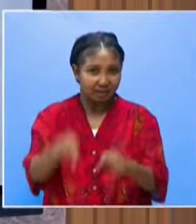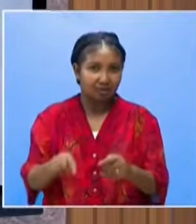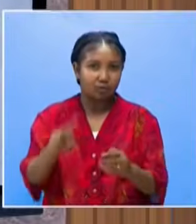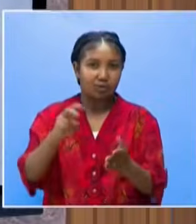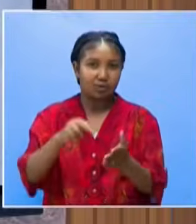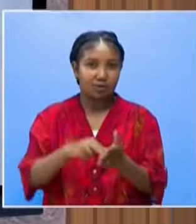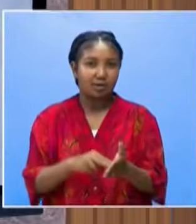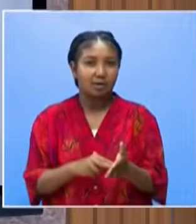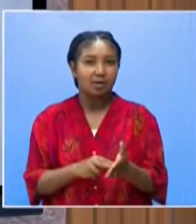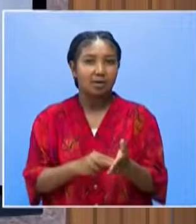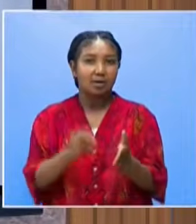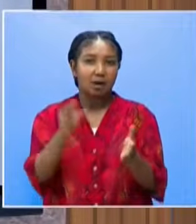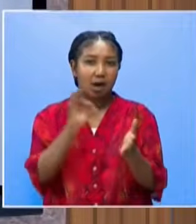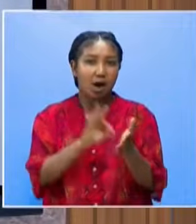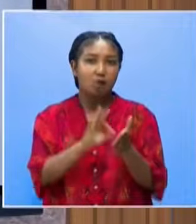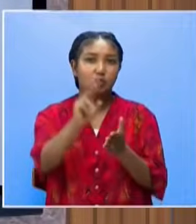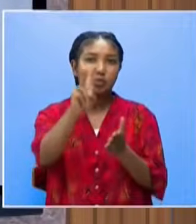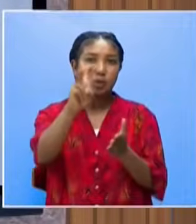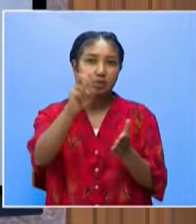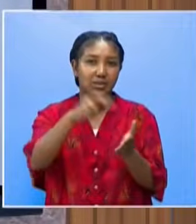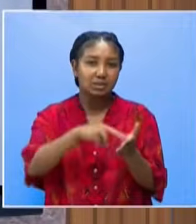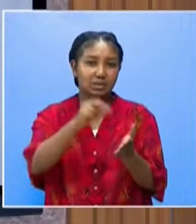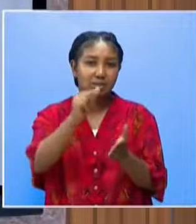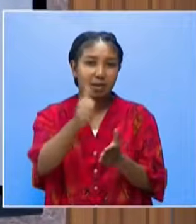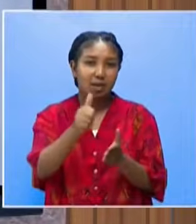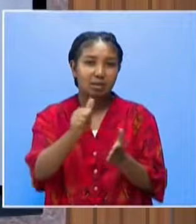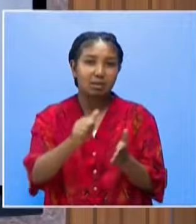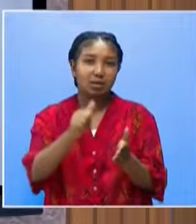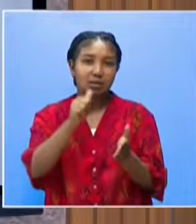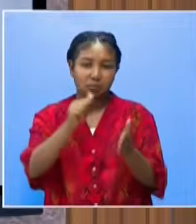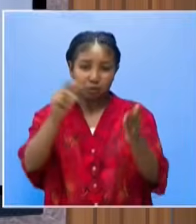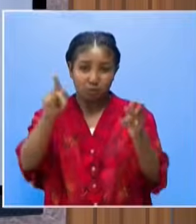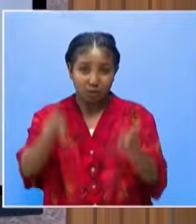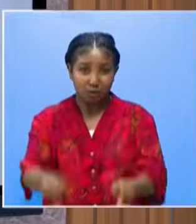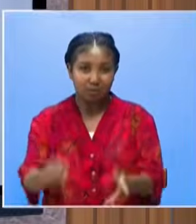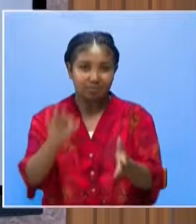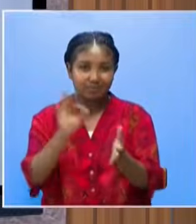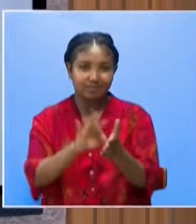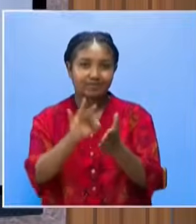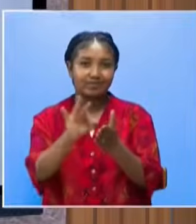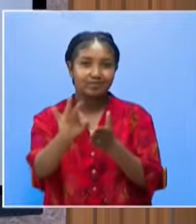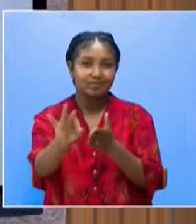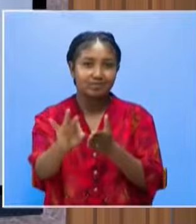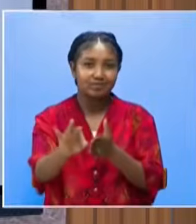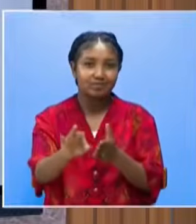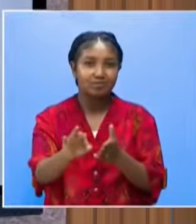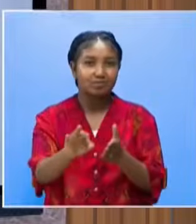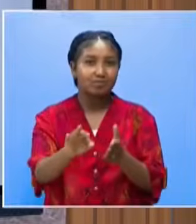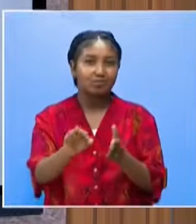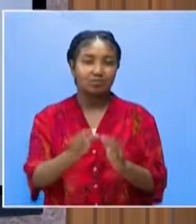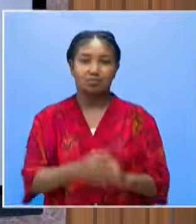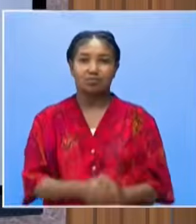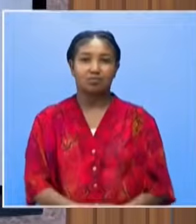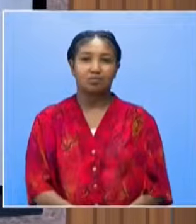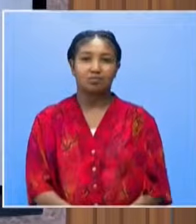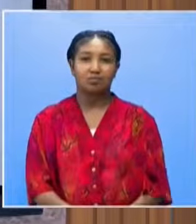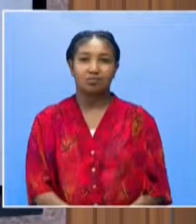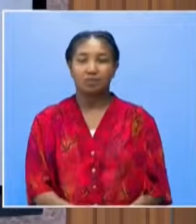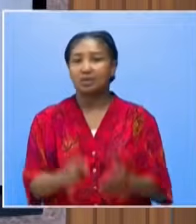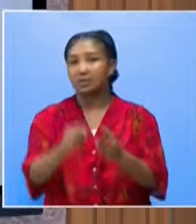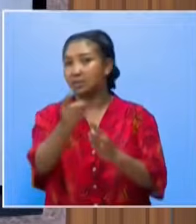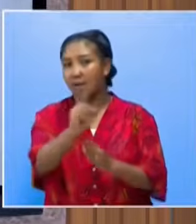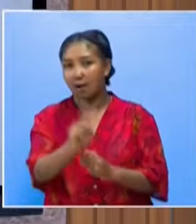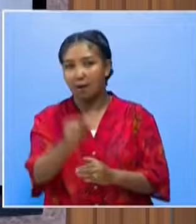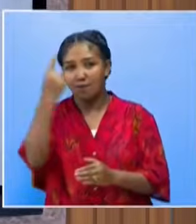When we count from the starting point to the present, it is not but since. That